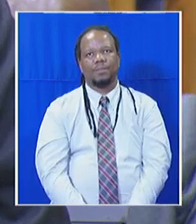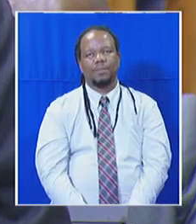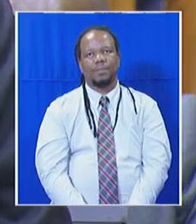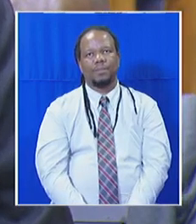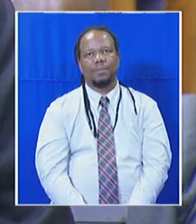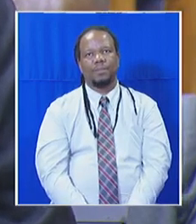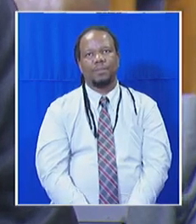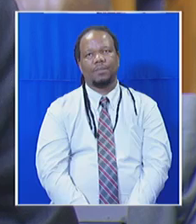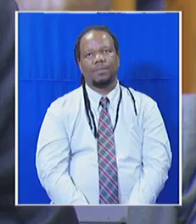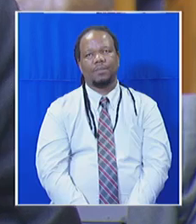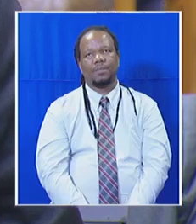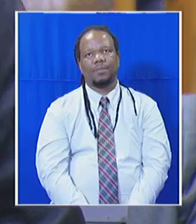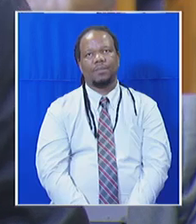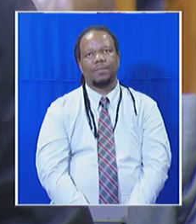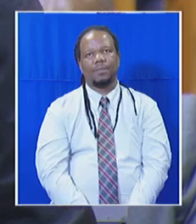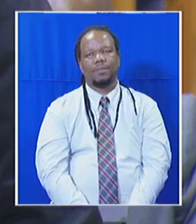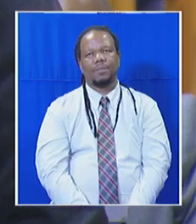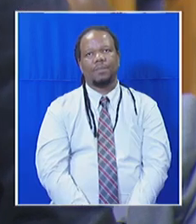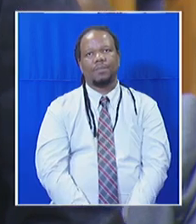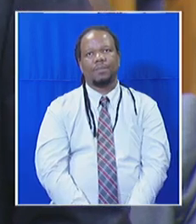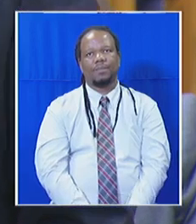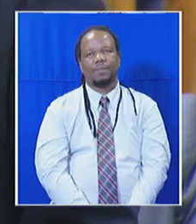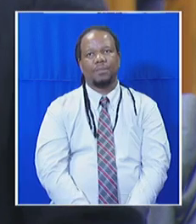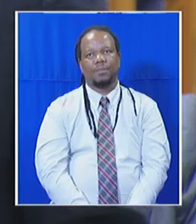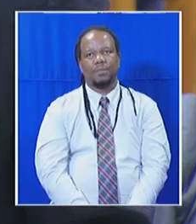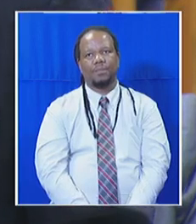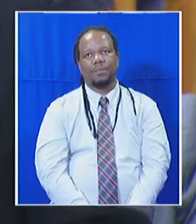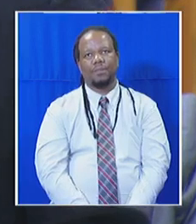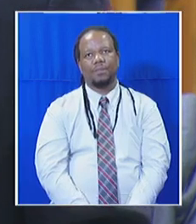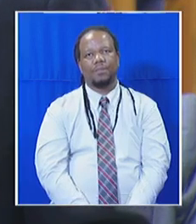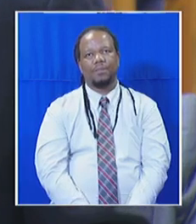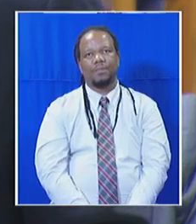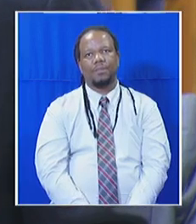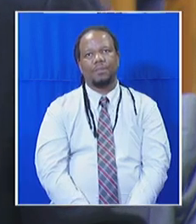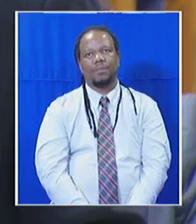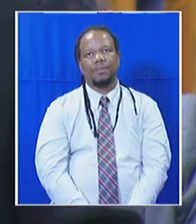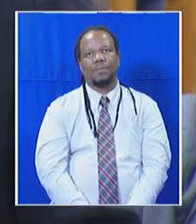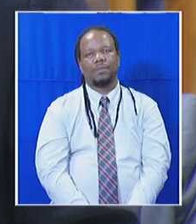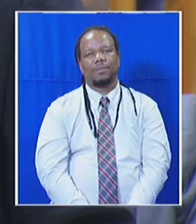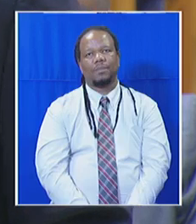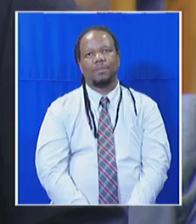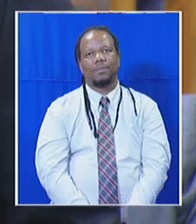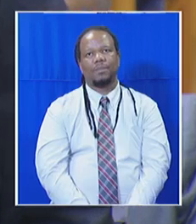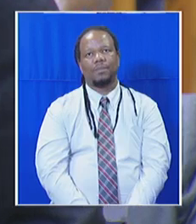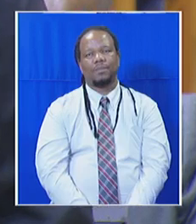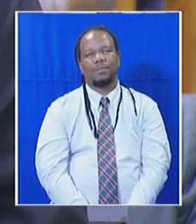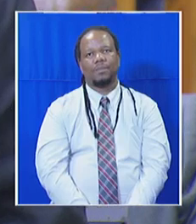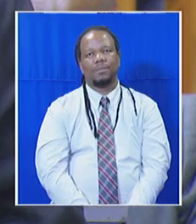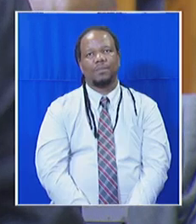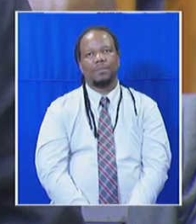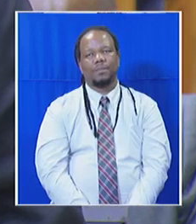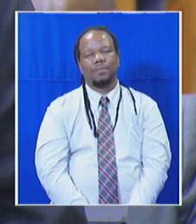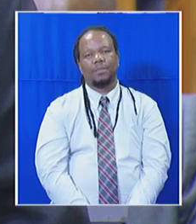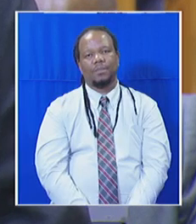Siyaxoxisana nalabo ekufanele sixoxisane nabo ingakho impendulo yami kuyilungu elihloniphekile lapha